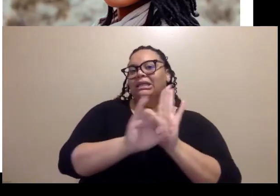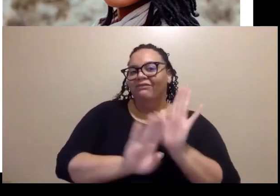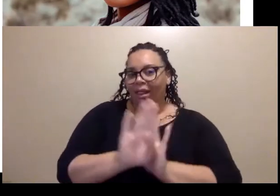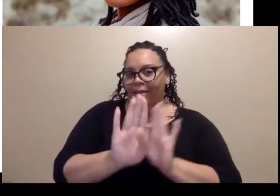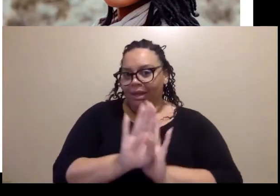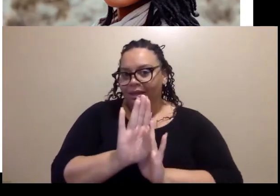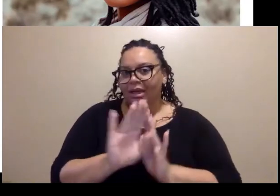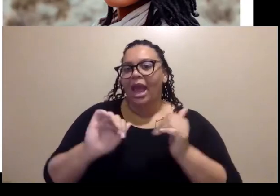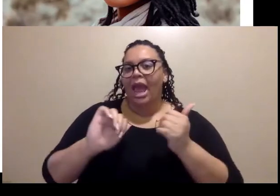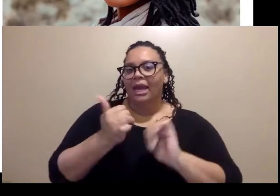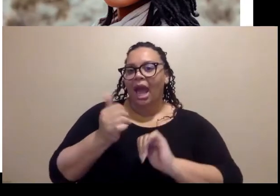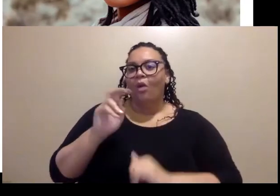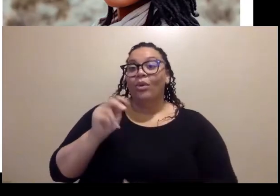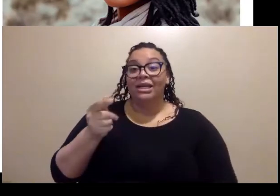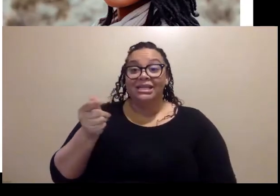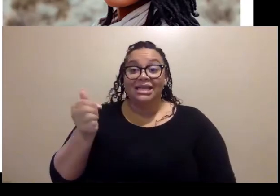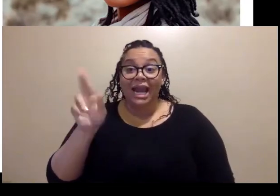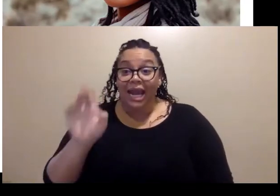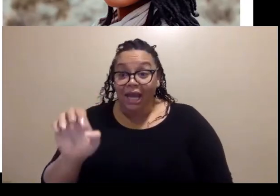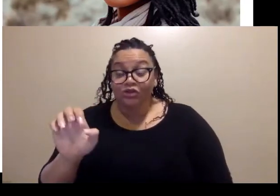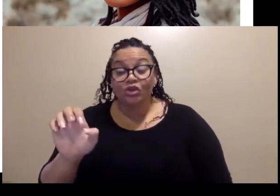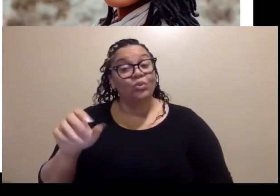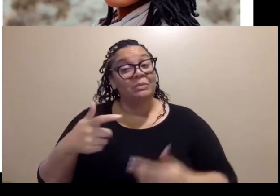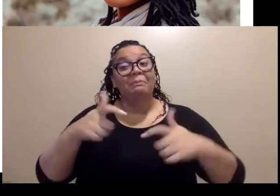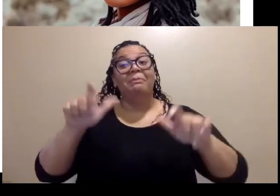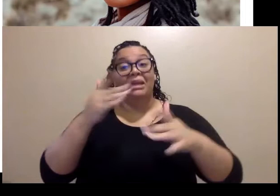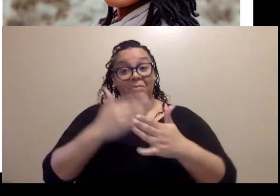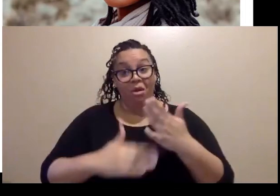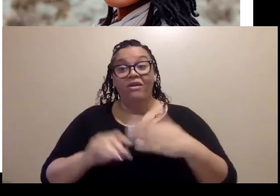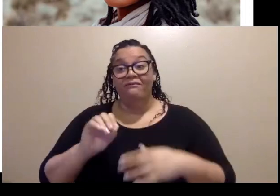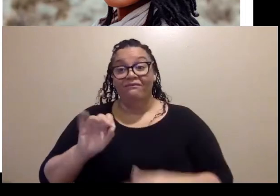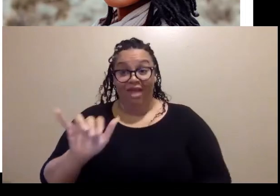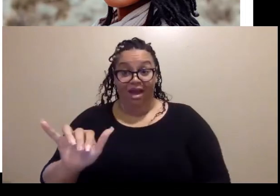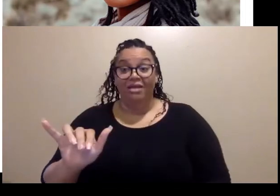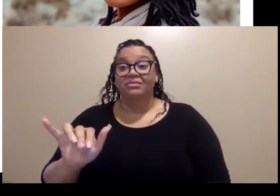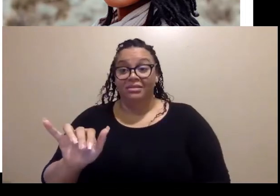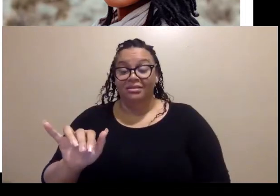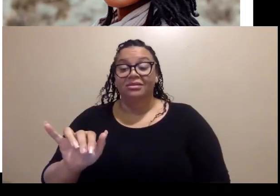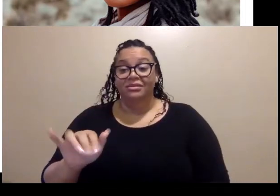nature was a big part of that in who I am today.